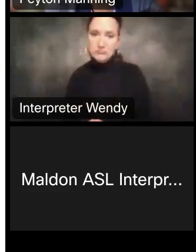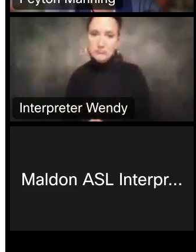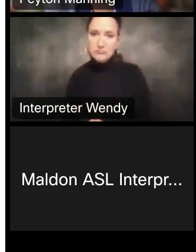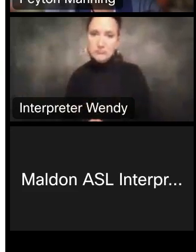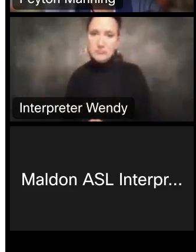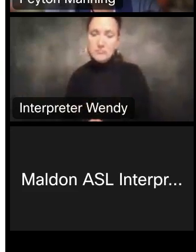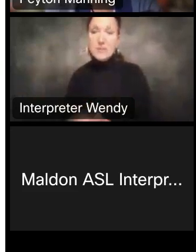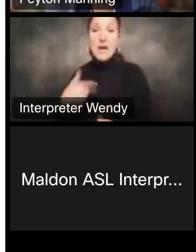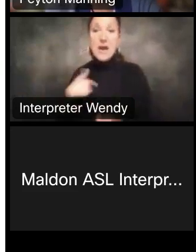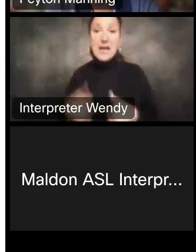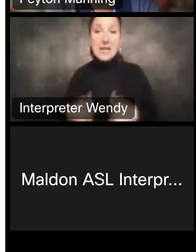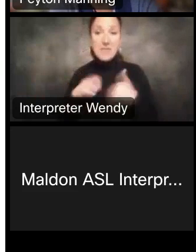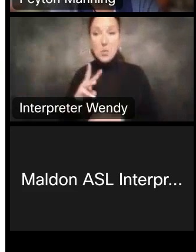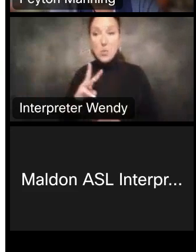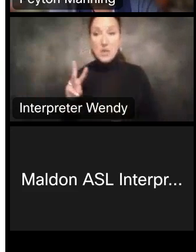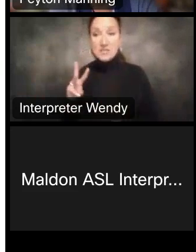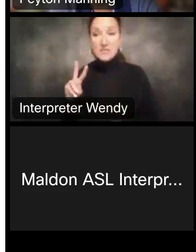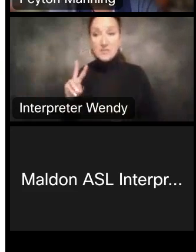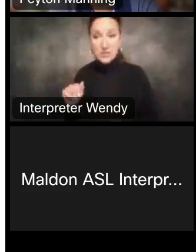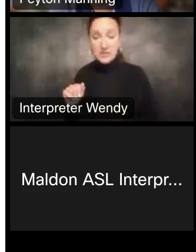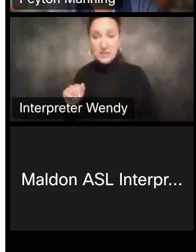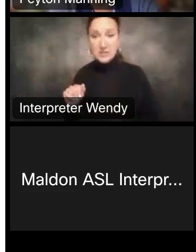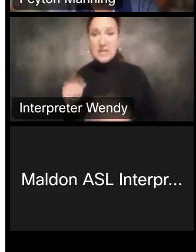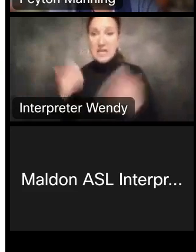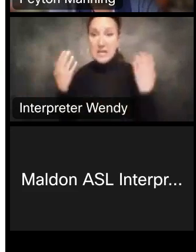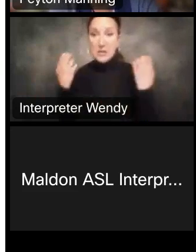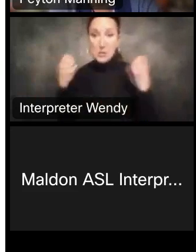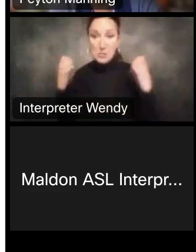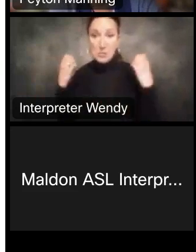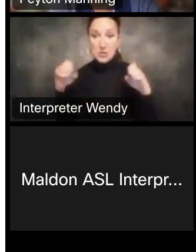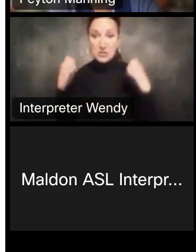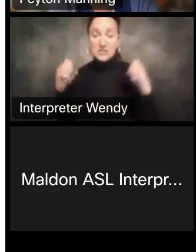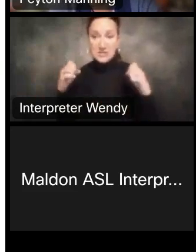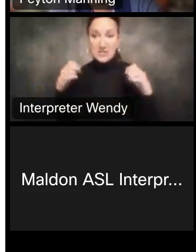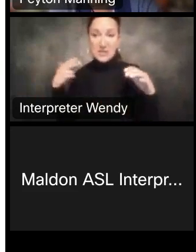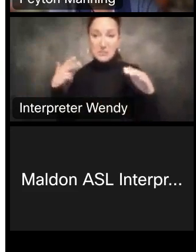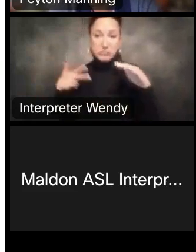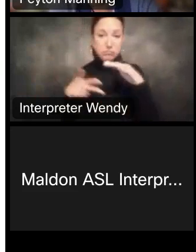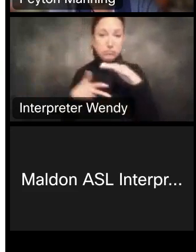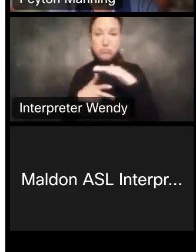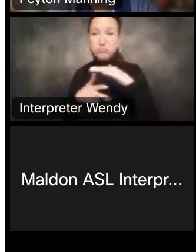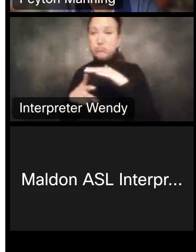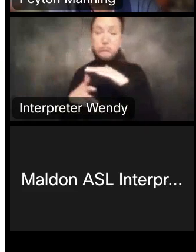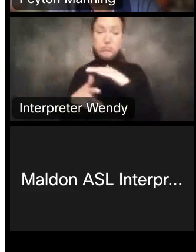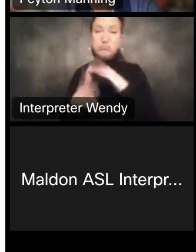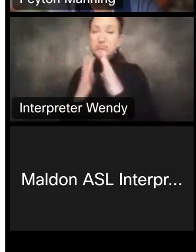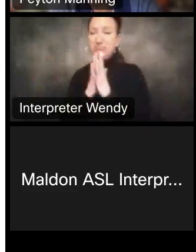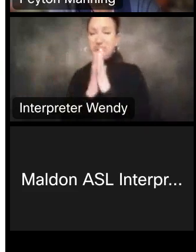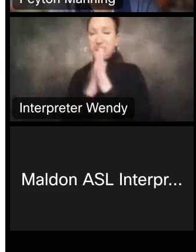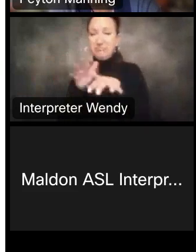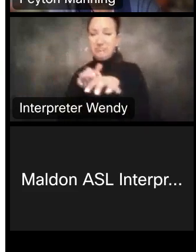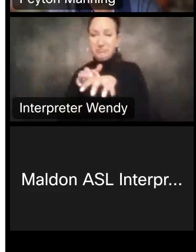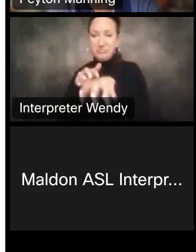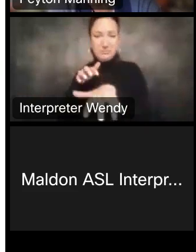West Virginia Avenue, and when the emergency apparatus came through at rush hour, they have a hard time passing through at rush